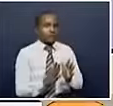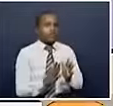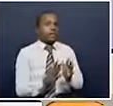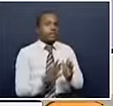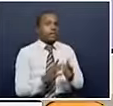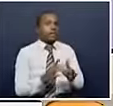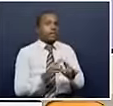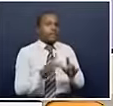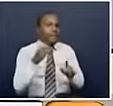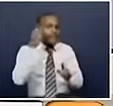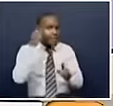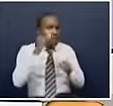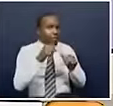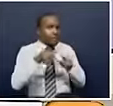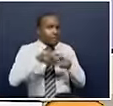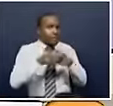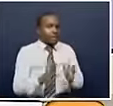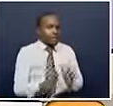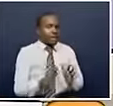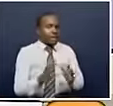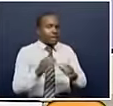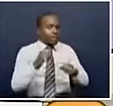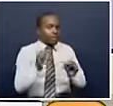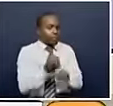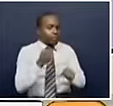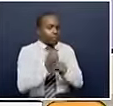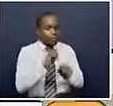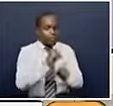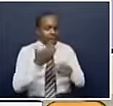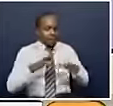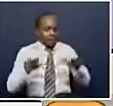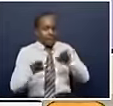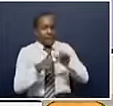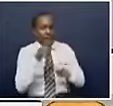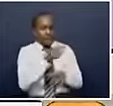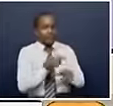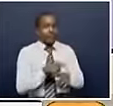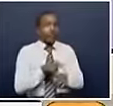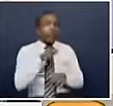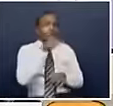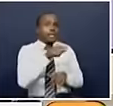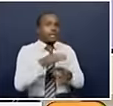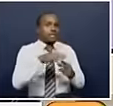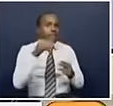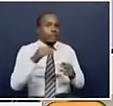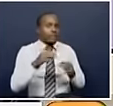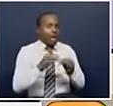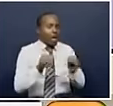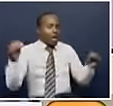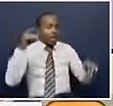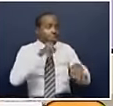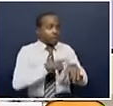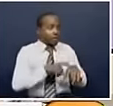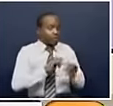of the engineer will not work without the artisans underneath them. And that goes to explain why it takes a very long time to